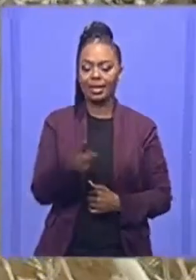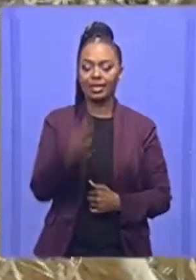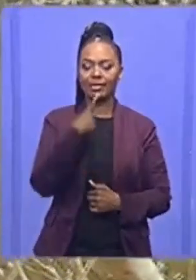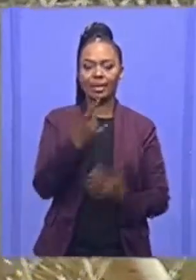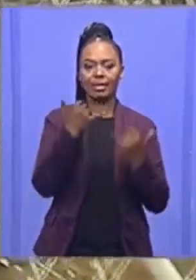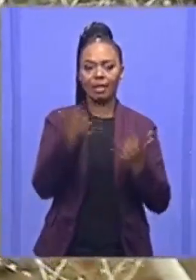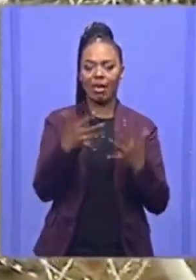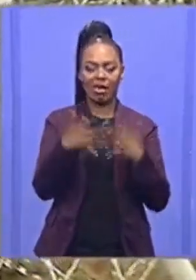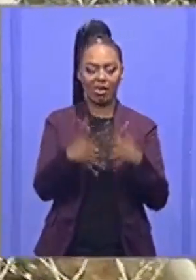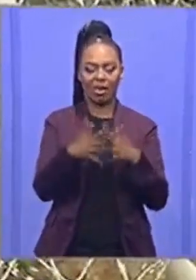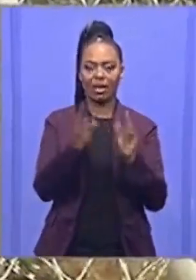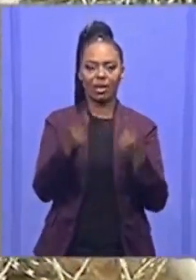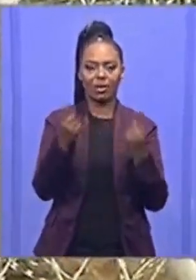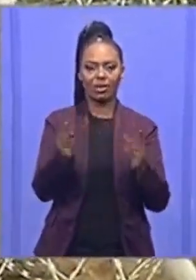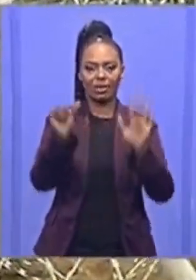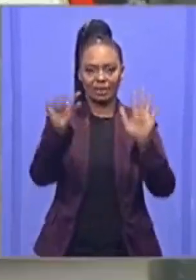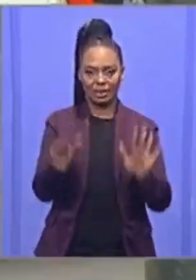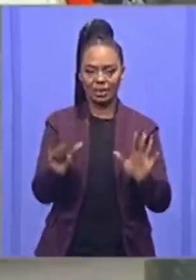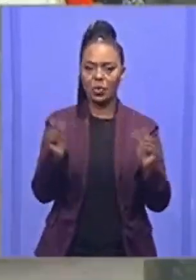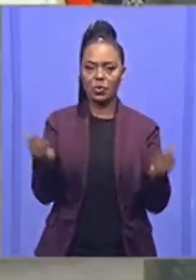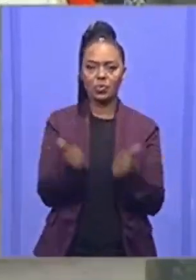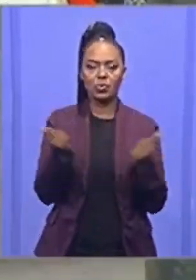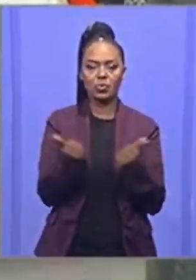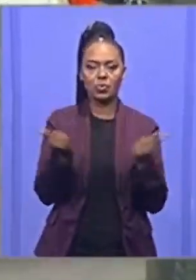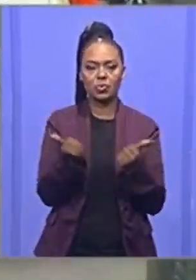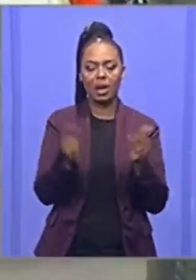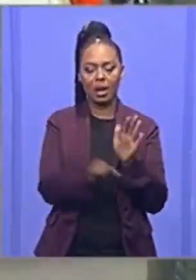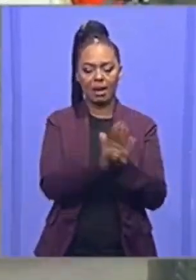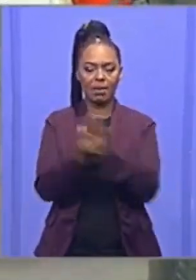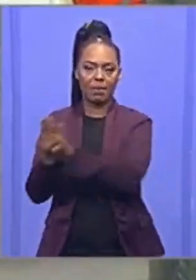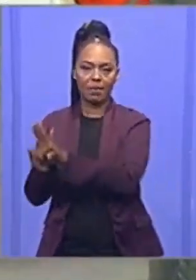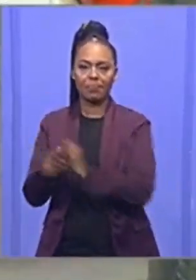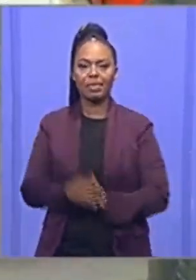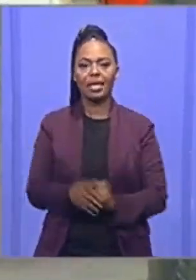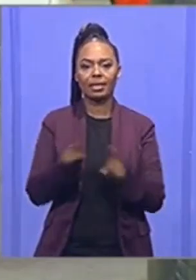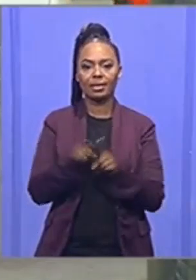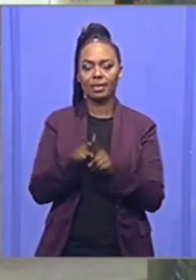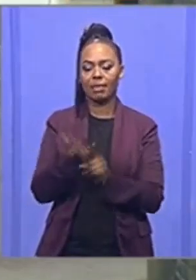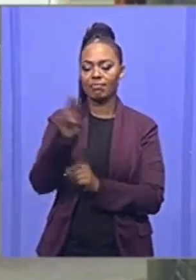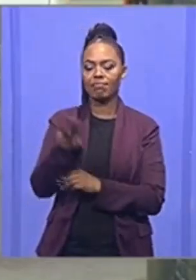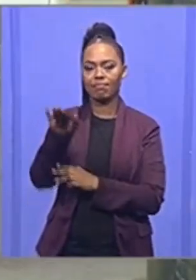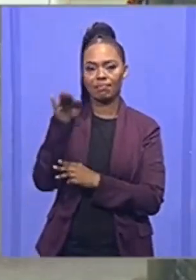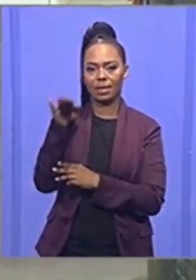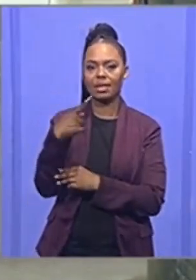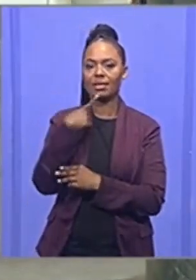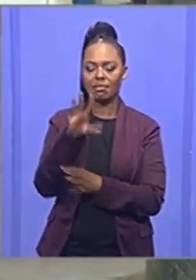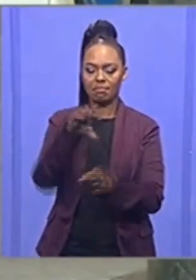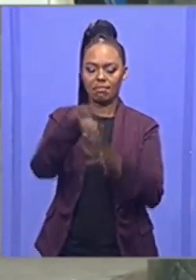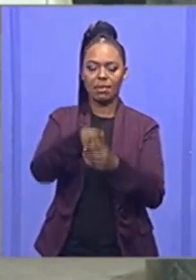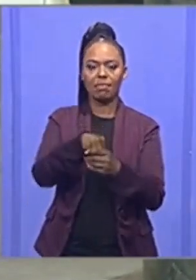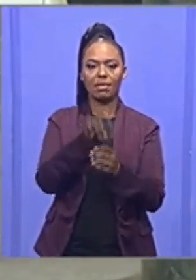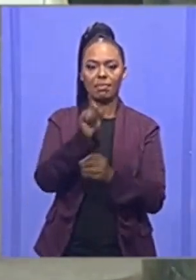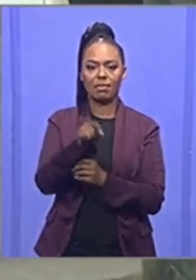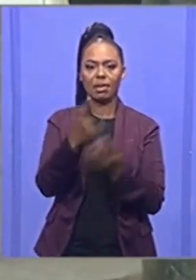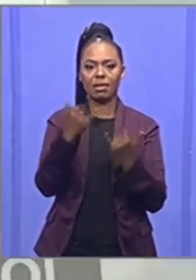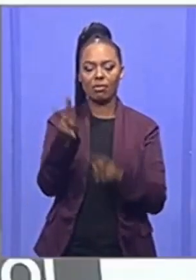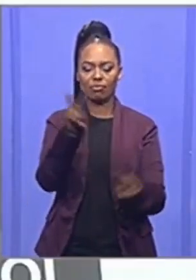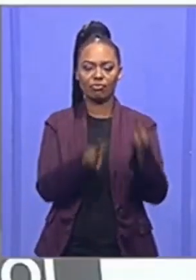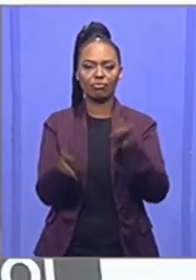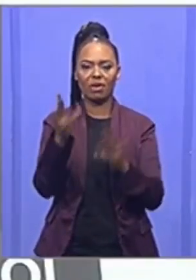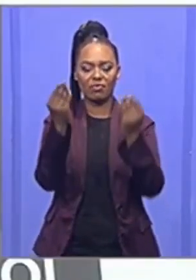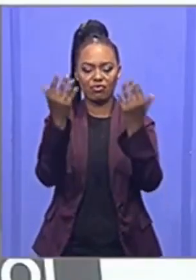ko melelwaneng e le merataro e supilweng. Banka ya ditlhabololo le yona e lopile go nna le seabe ka tsamaiso le tlhokomelo ya matlole